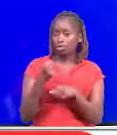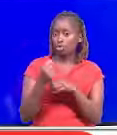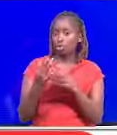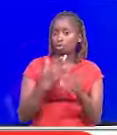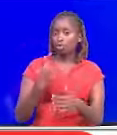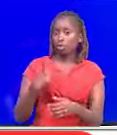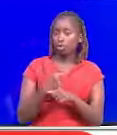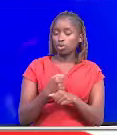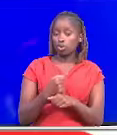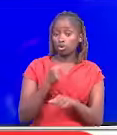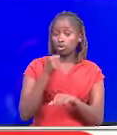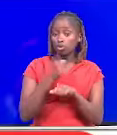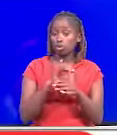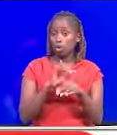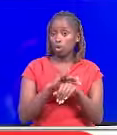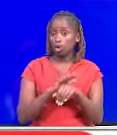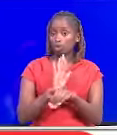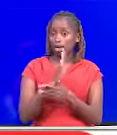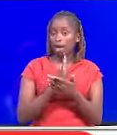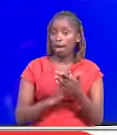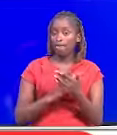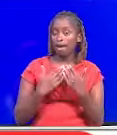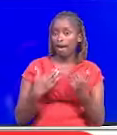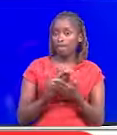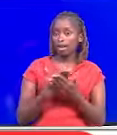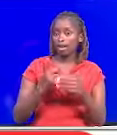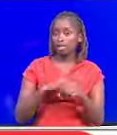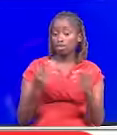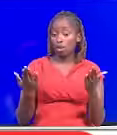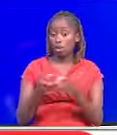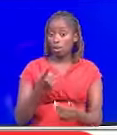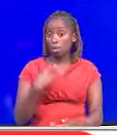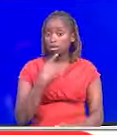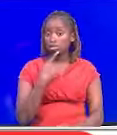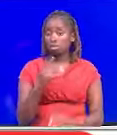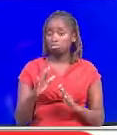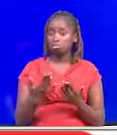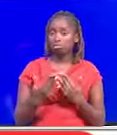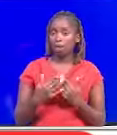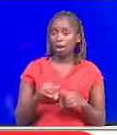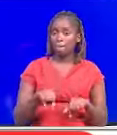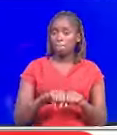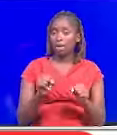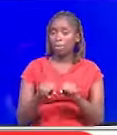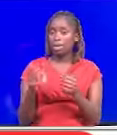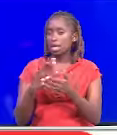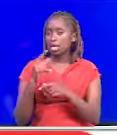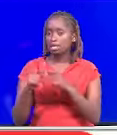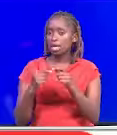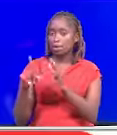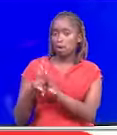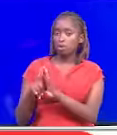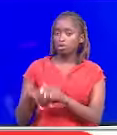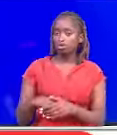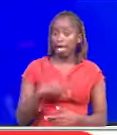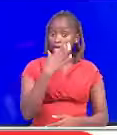their behalf and in trust. And we have not had any time when we've been told that we have broken any types of laws. They sent a